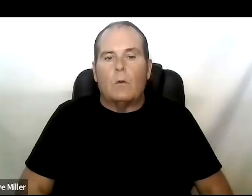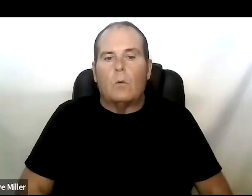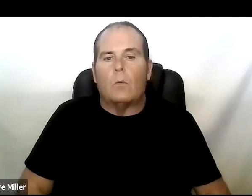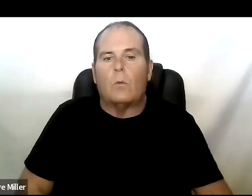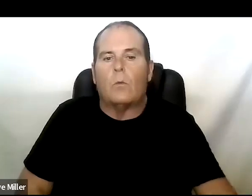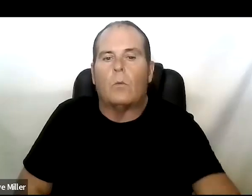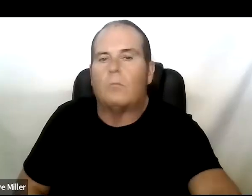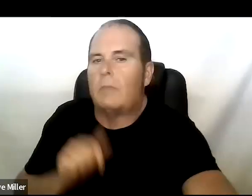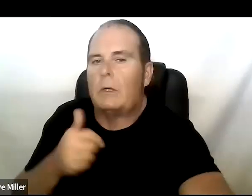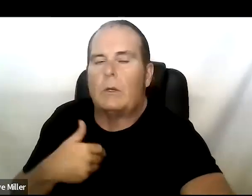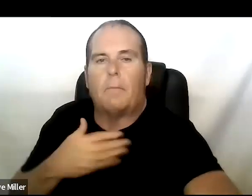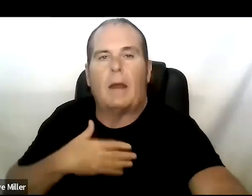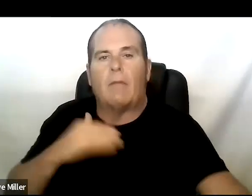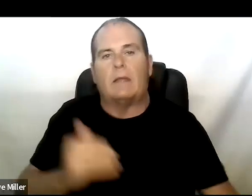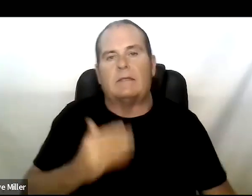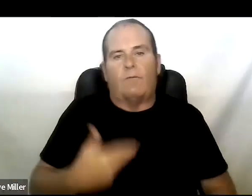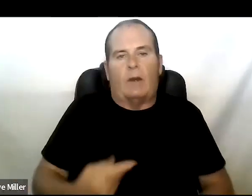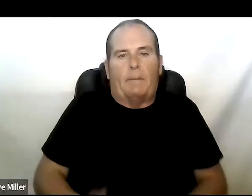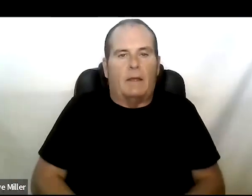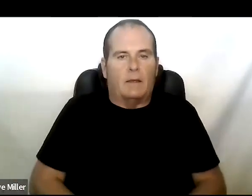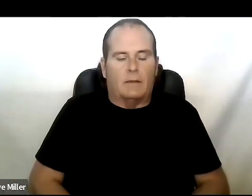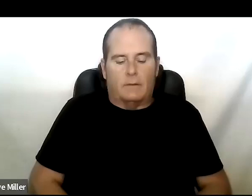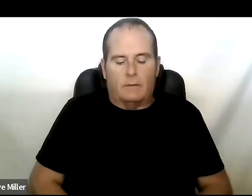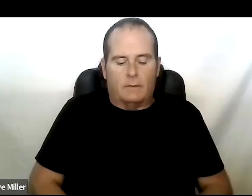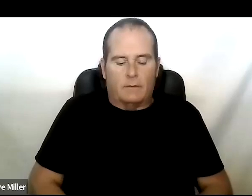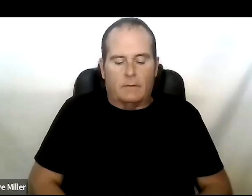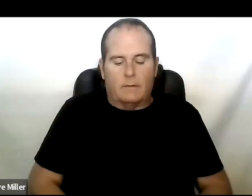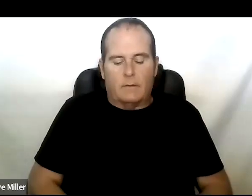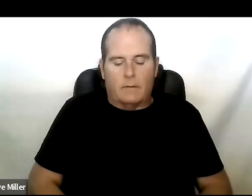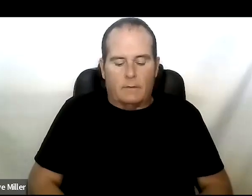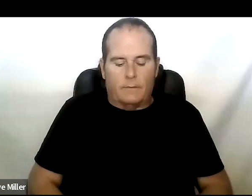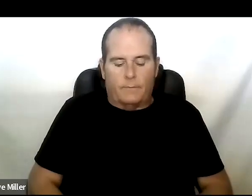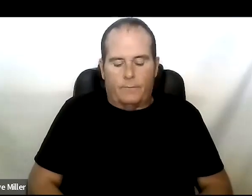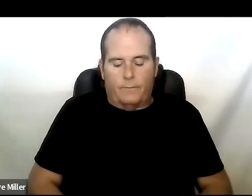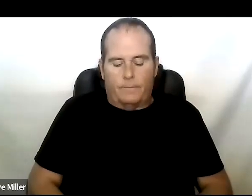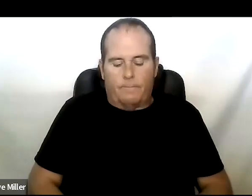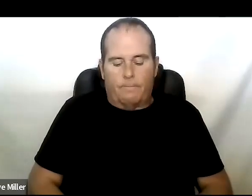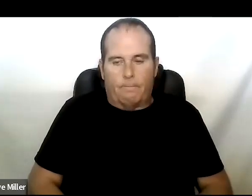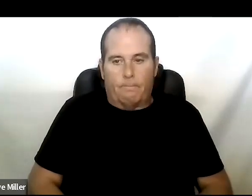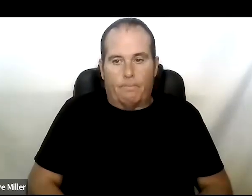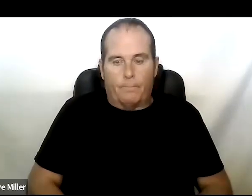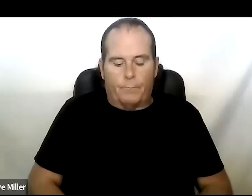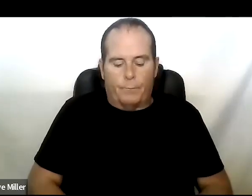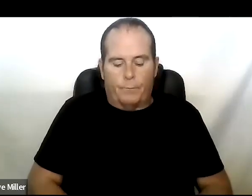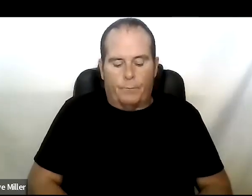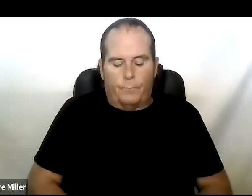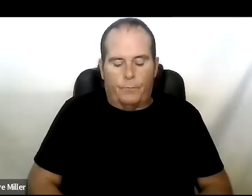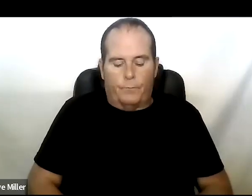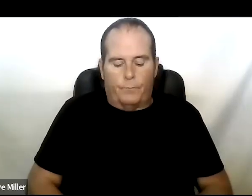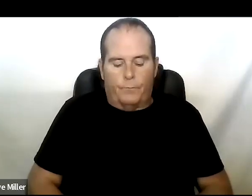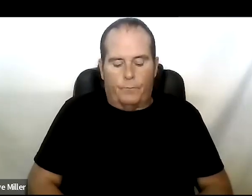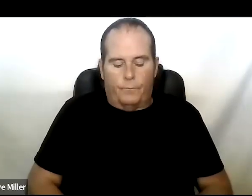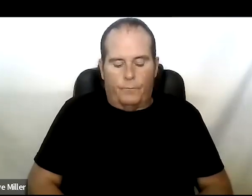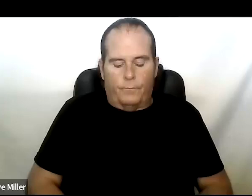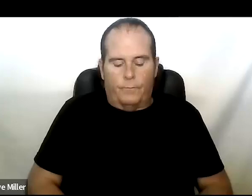Gosh, I don't have my list in front of me. But I mean, it pretty much starts